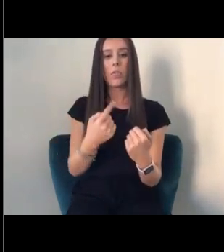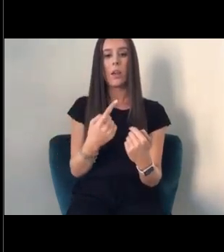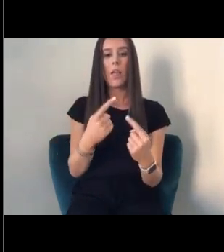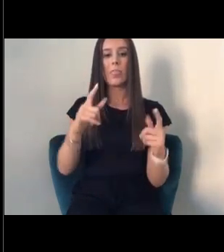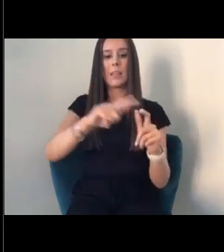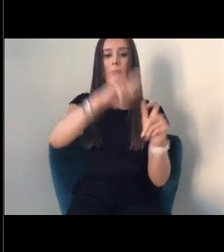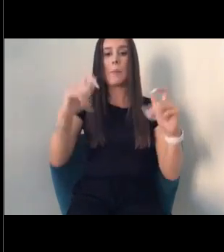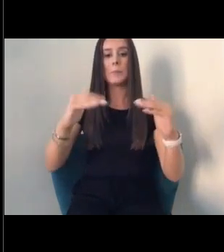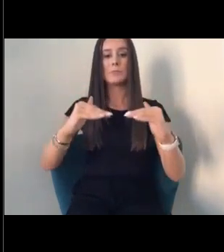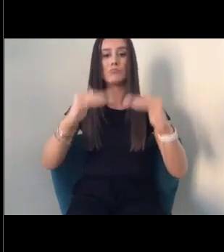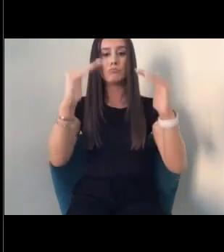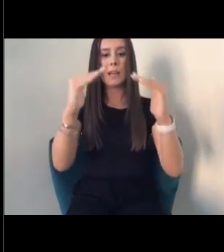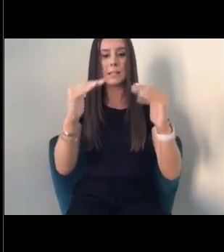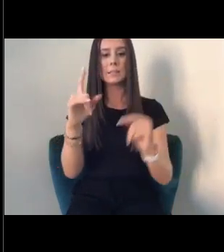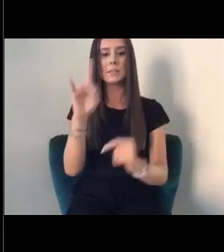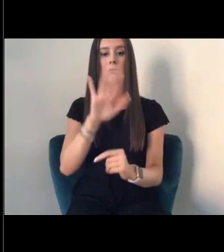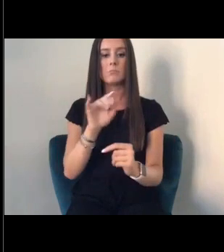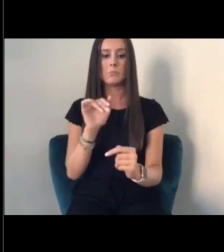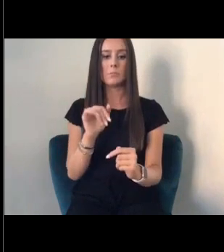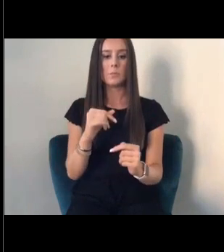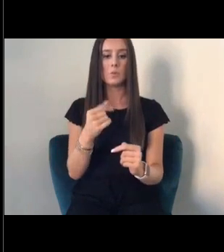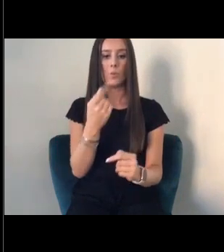Green Bridge over Lower Thames Crossing.